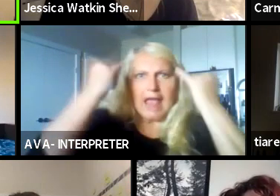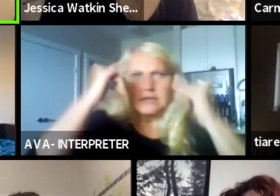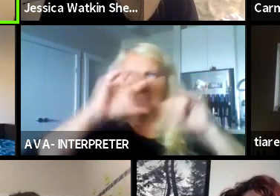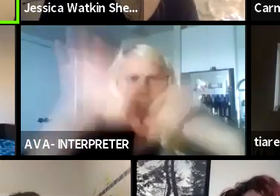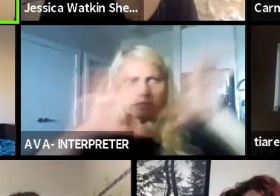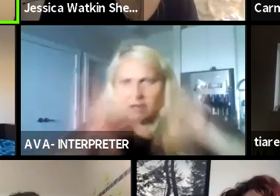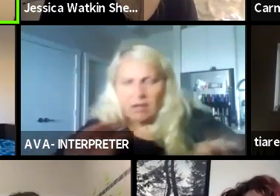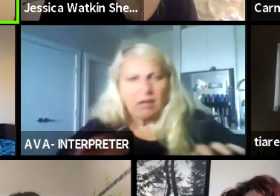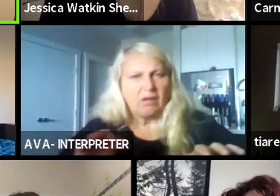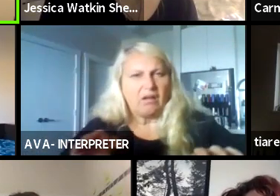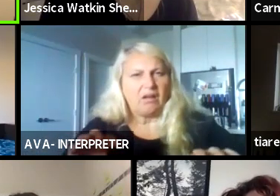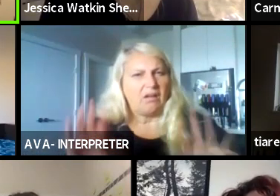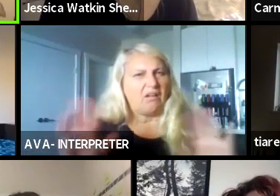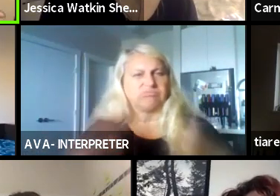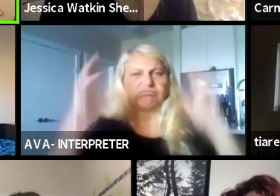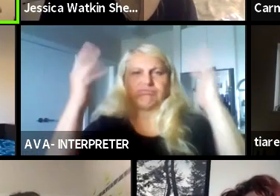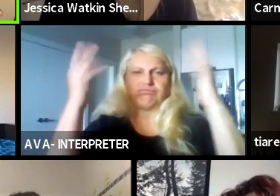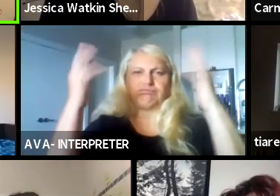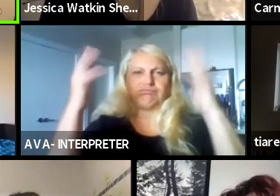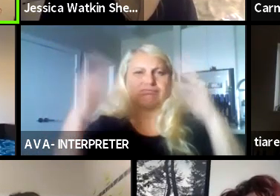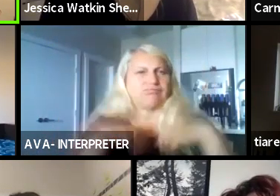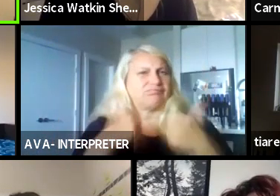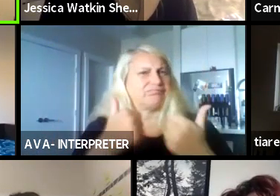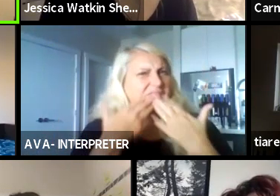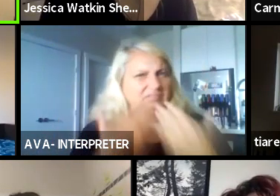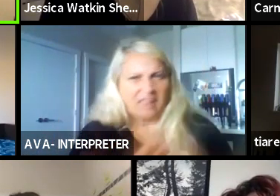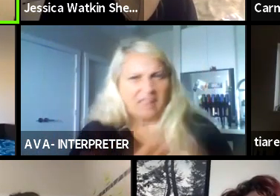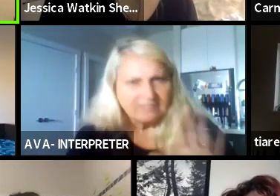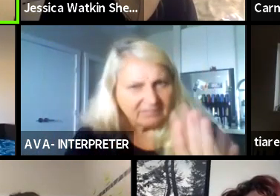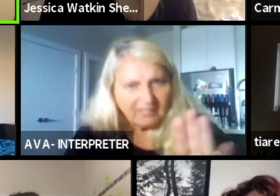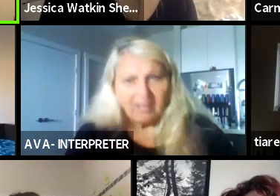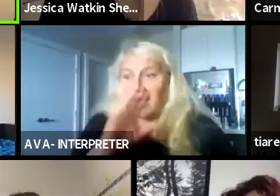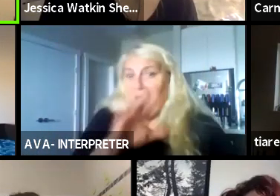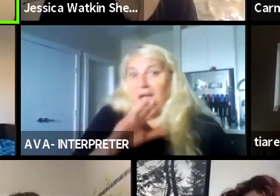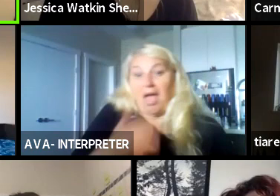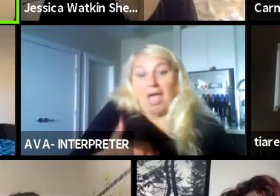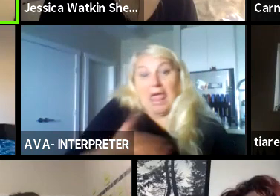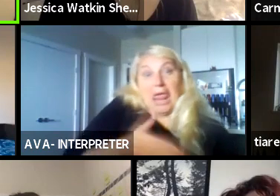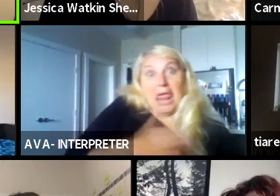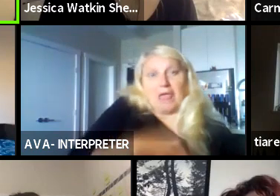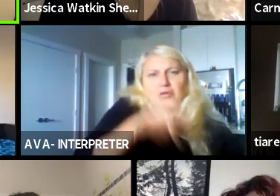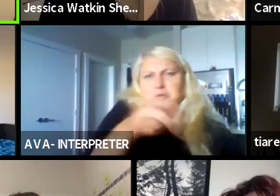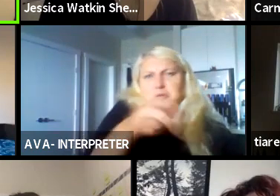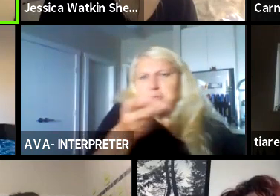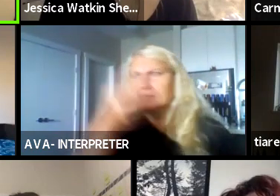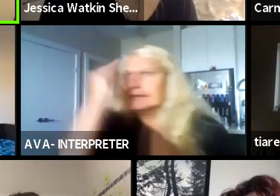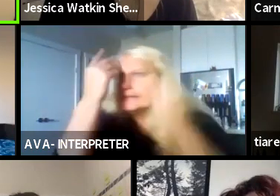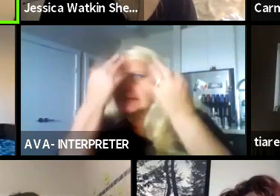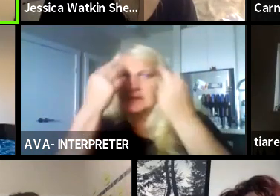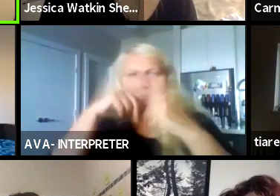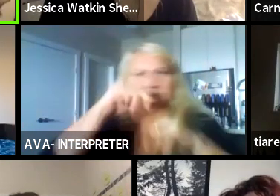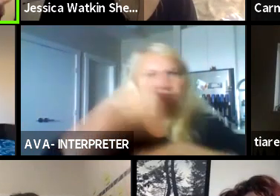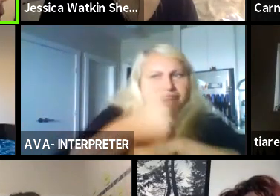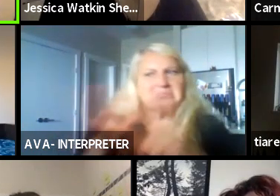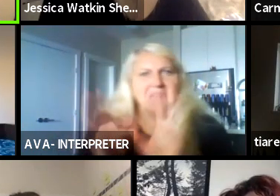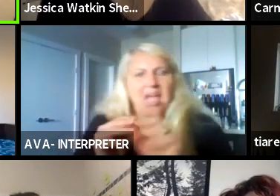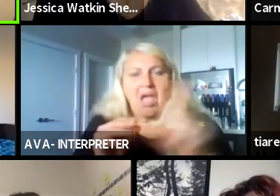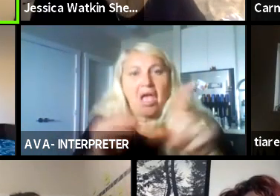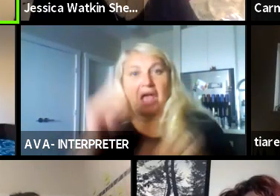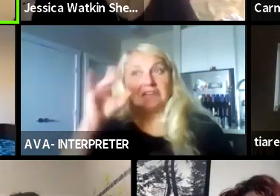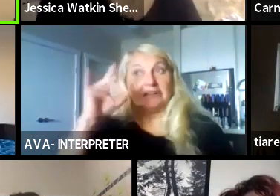meet? What is that introduction like? I'm not sure if an access check-in was actually part of the original aspect. I think that was entered into that in our